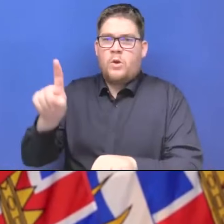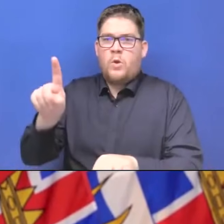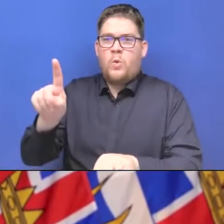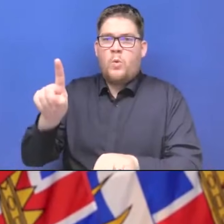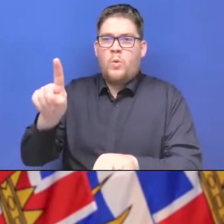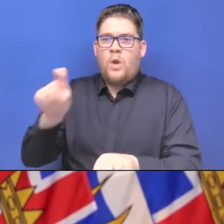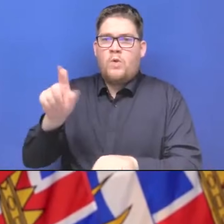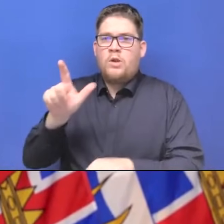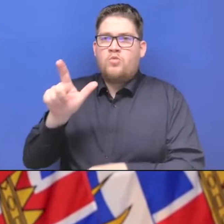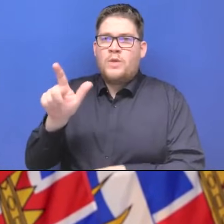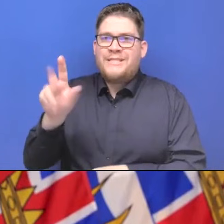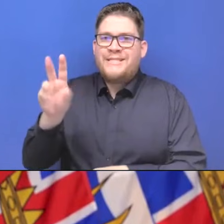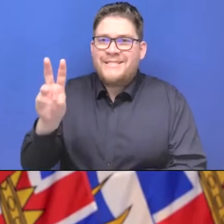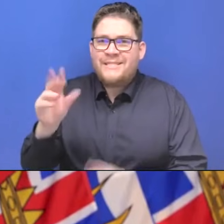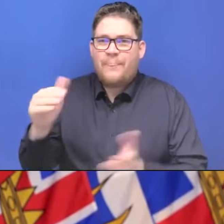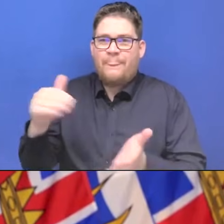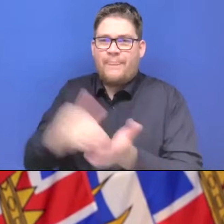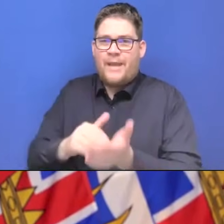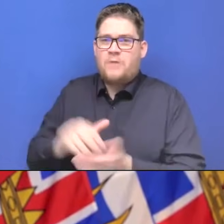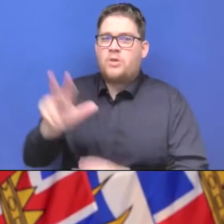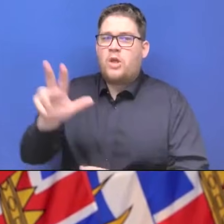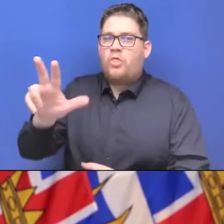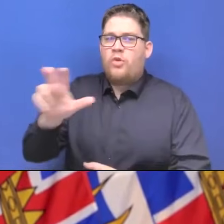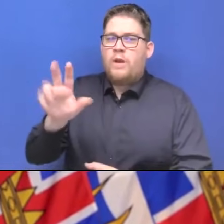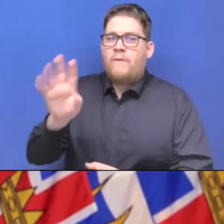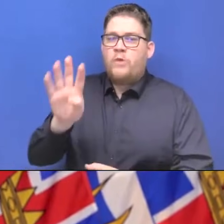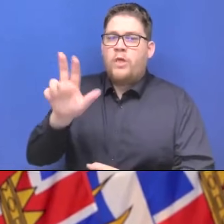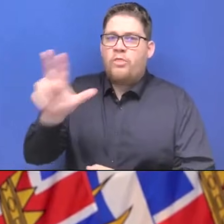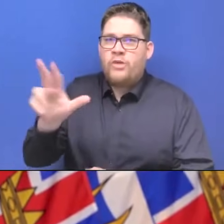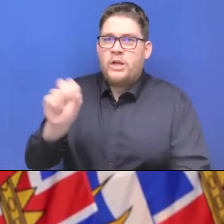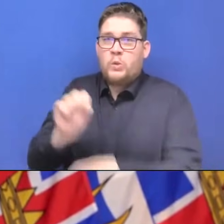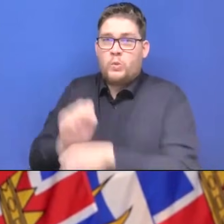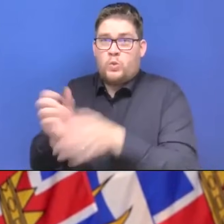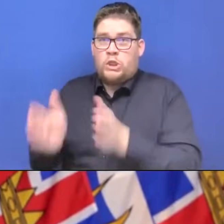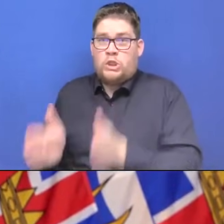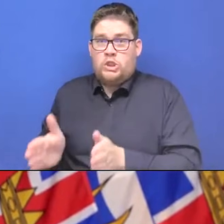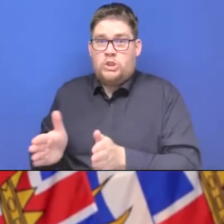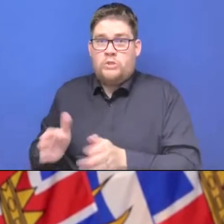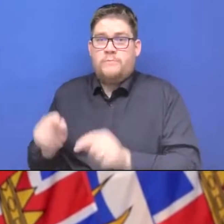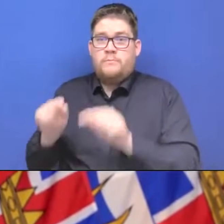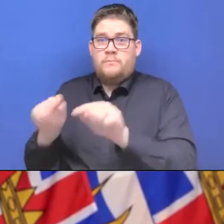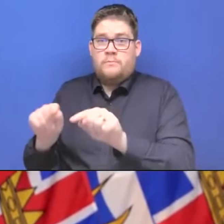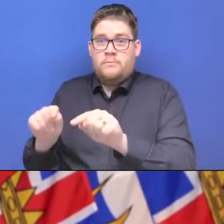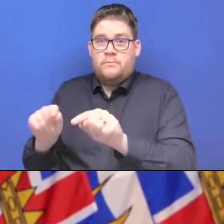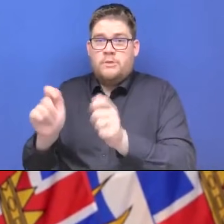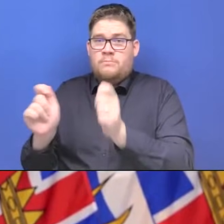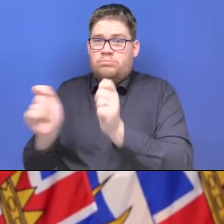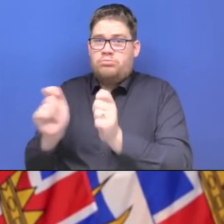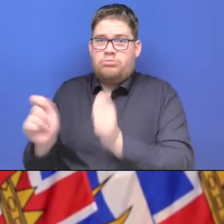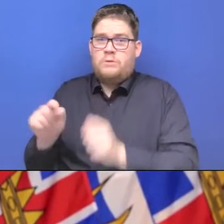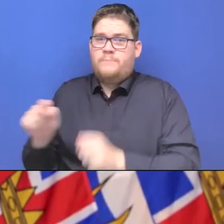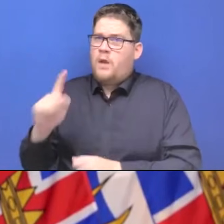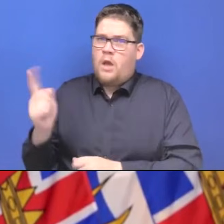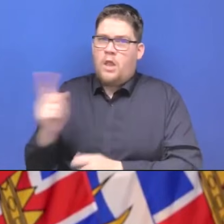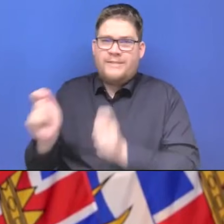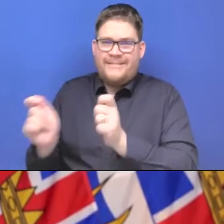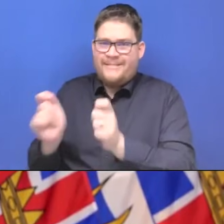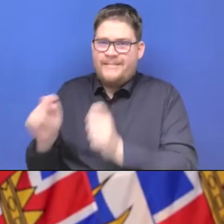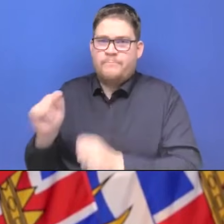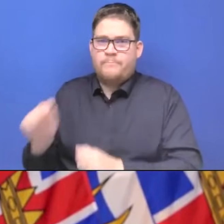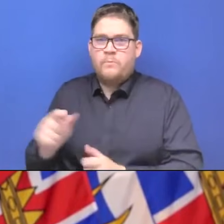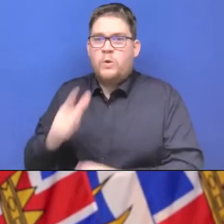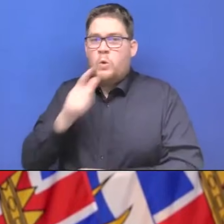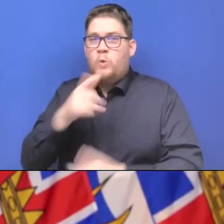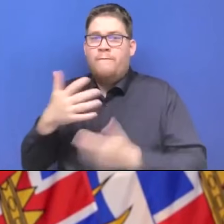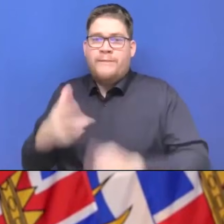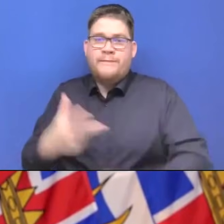126,343 workers to date, and we keep making corrections, and there's additions to the list, including some people who are vaccinated outside of British